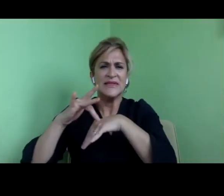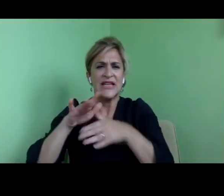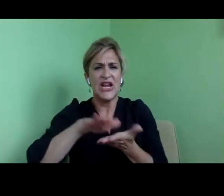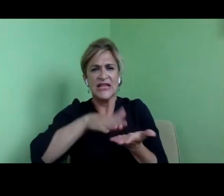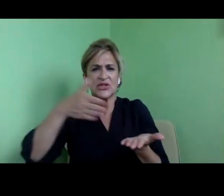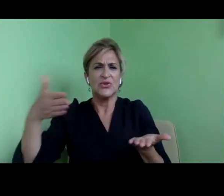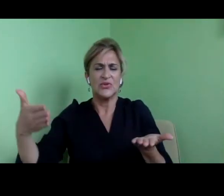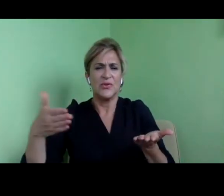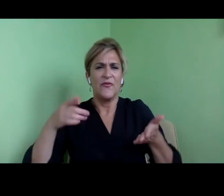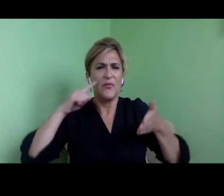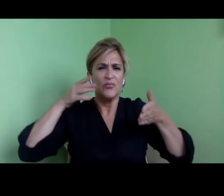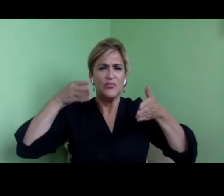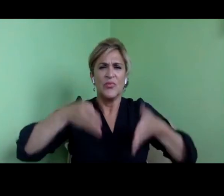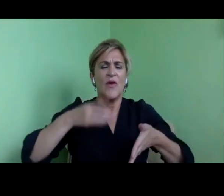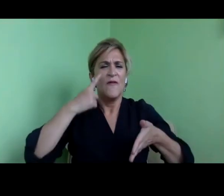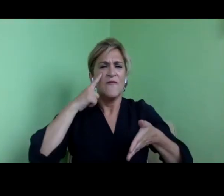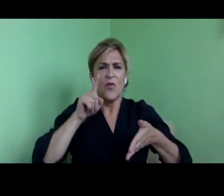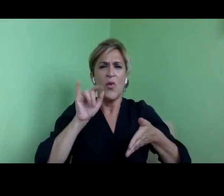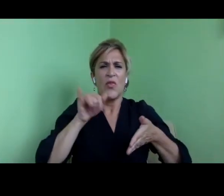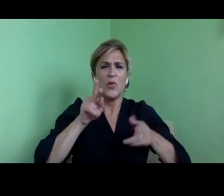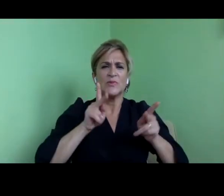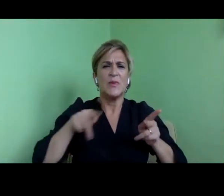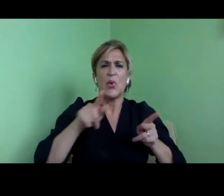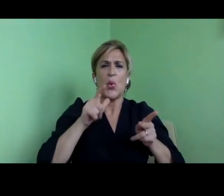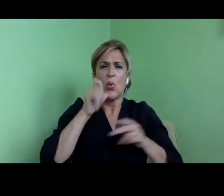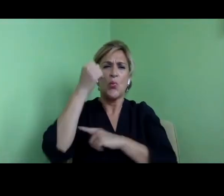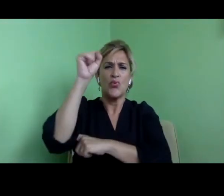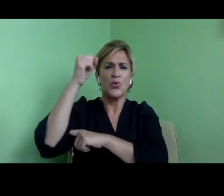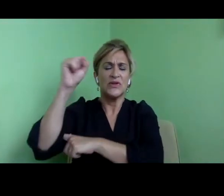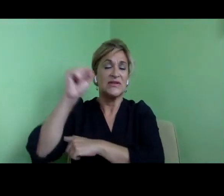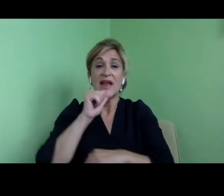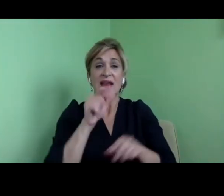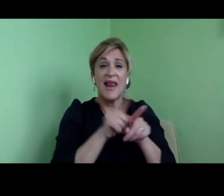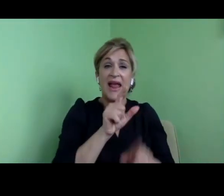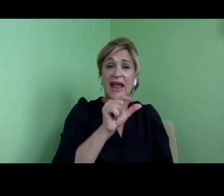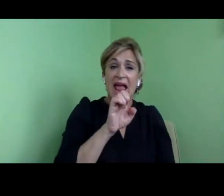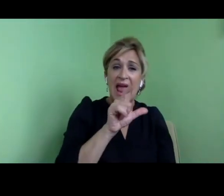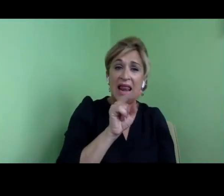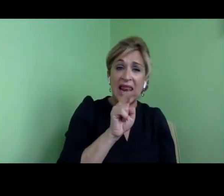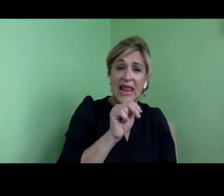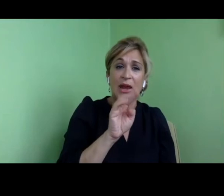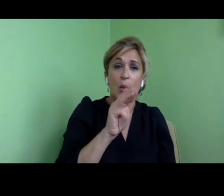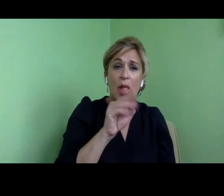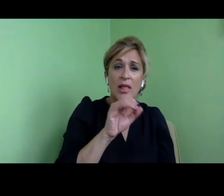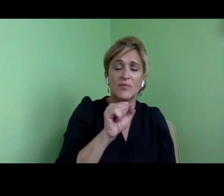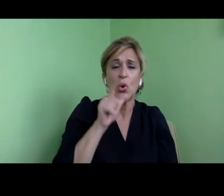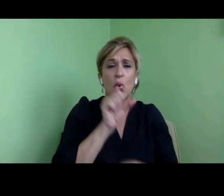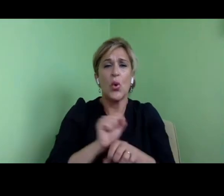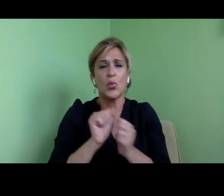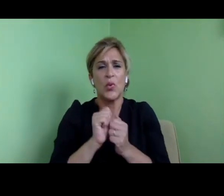streets in protest. It's not about those like Alan Williams who worked with me at the lesbian and gay community center,